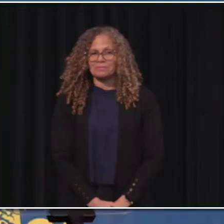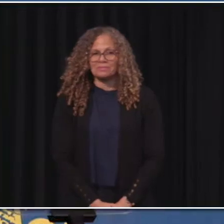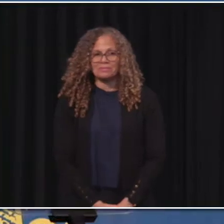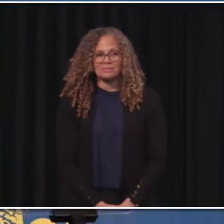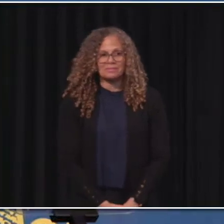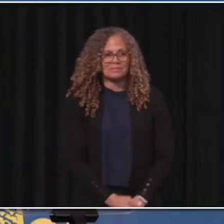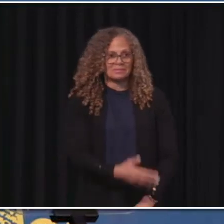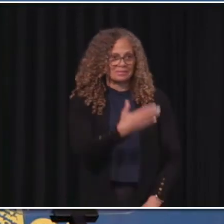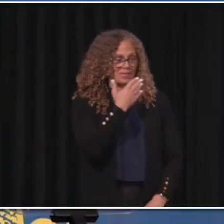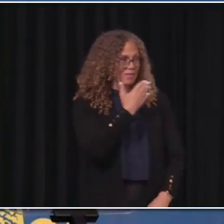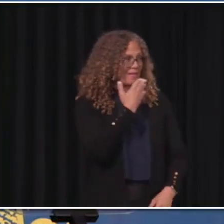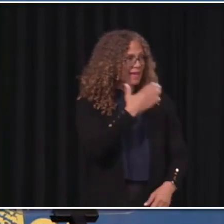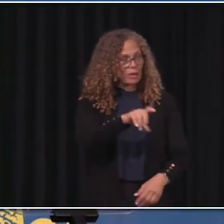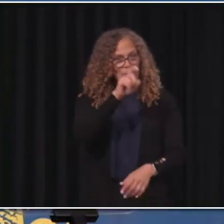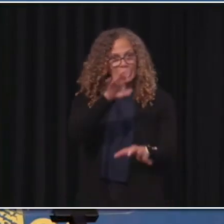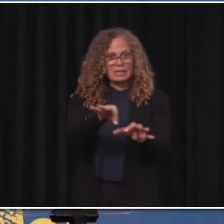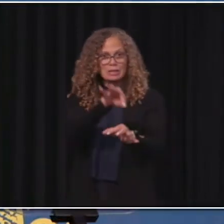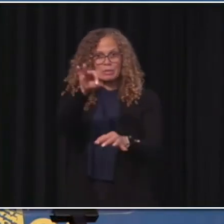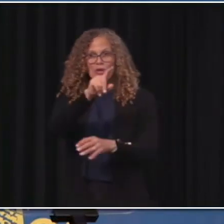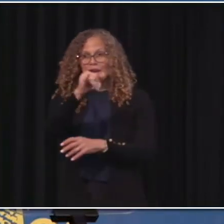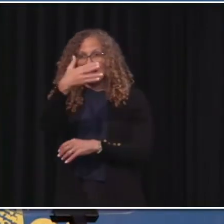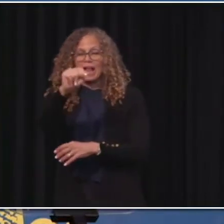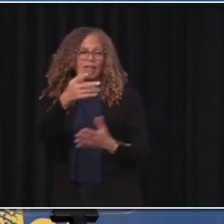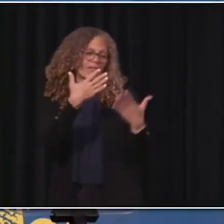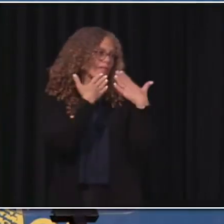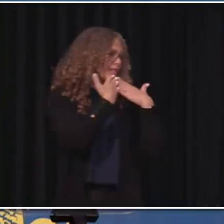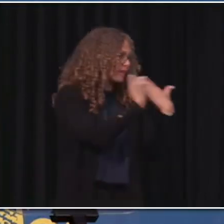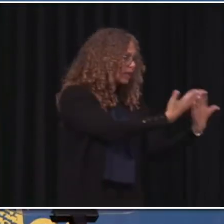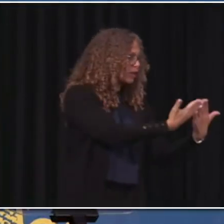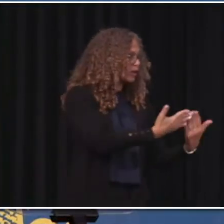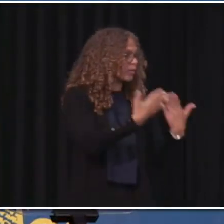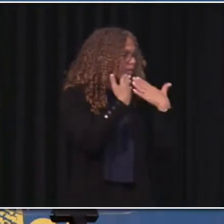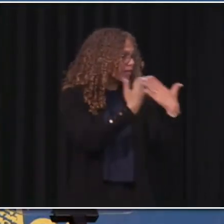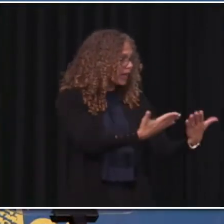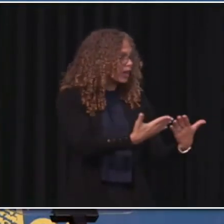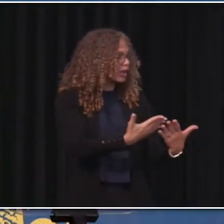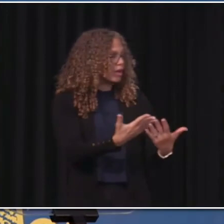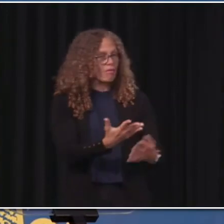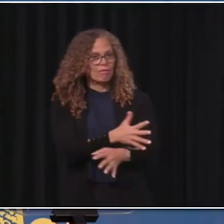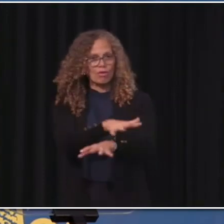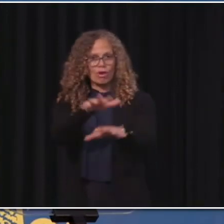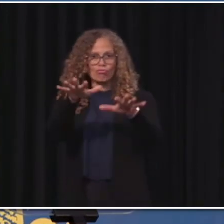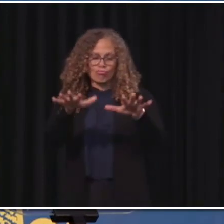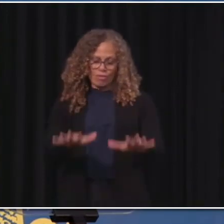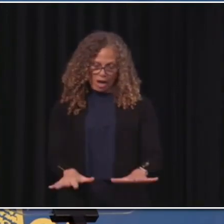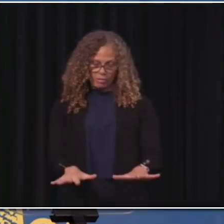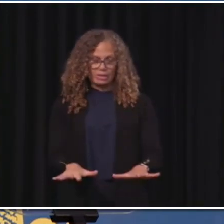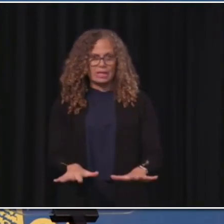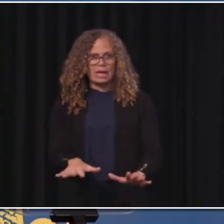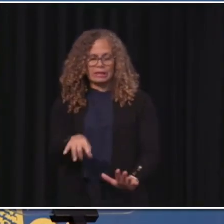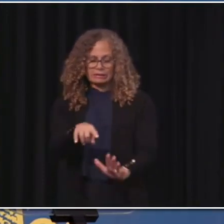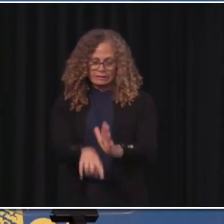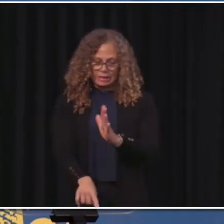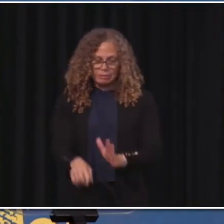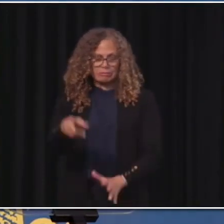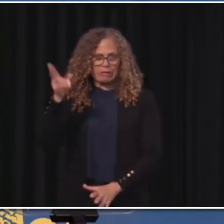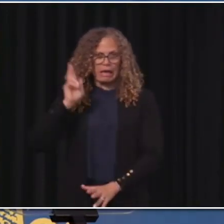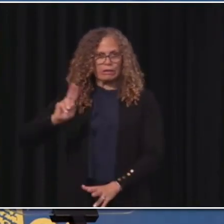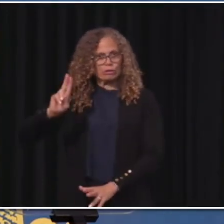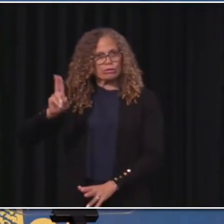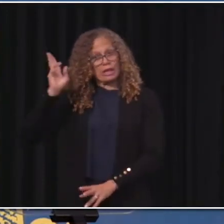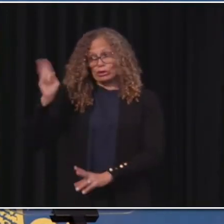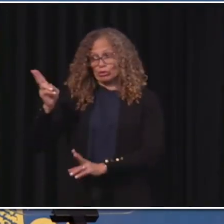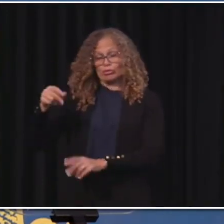Councilman John Eagle Spirit Elliott, thank you so much. And thank you for grounding us in the deep and enduring history of